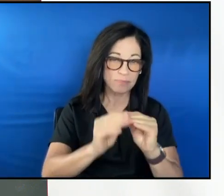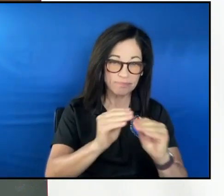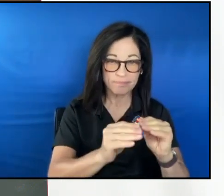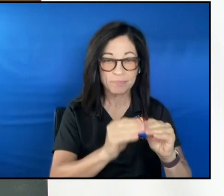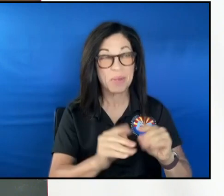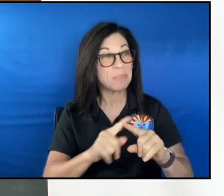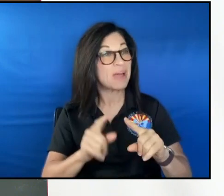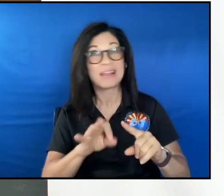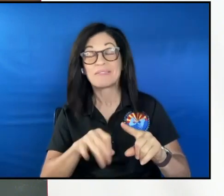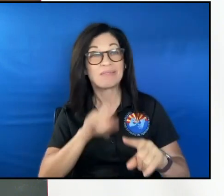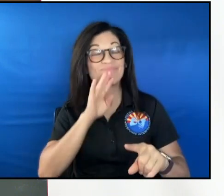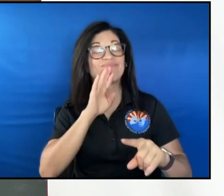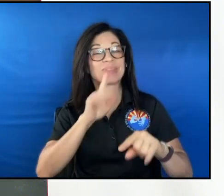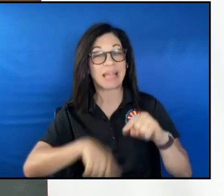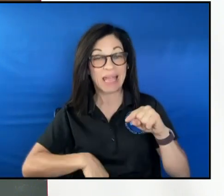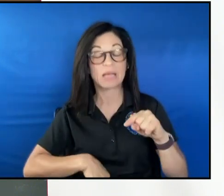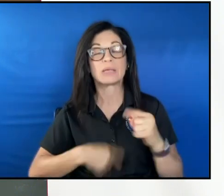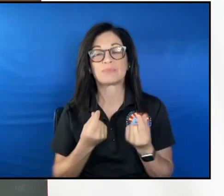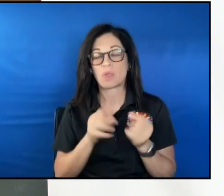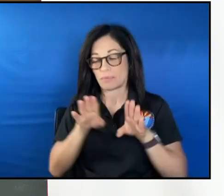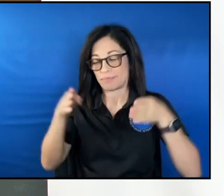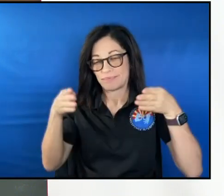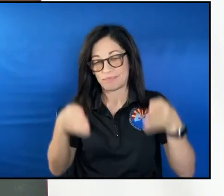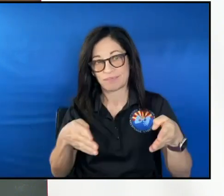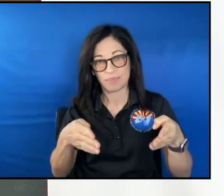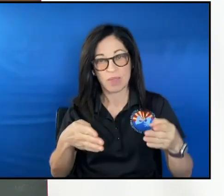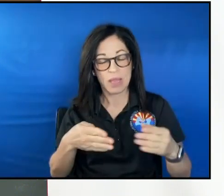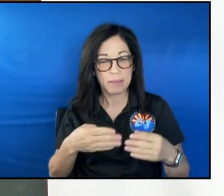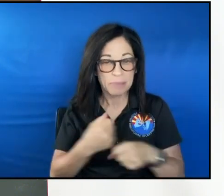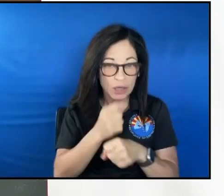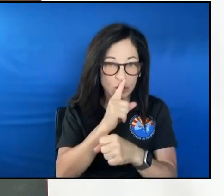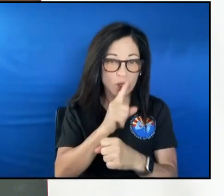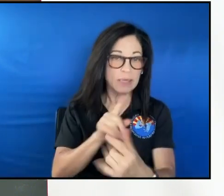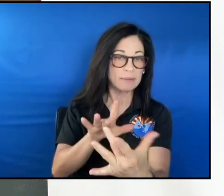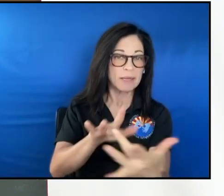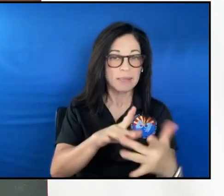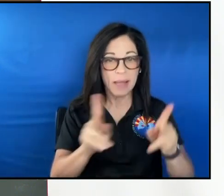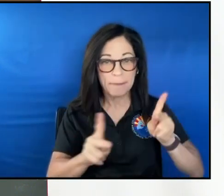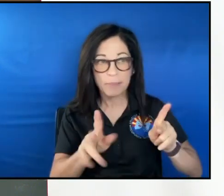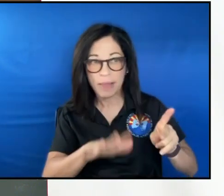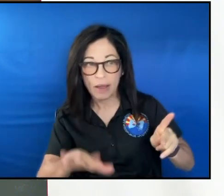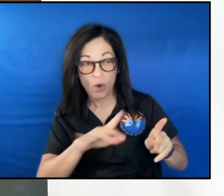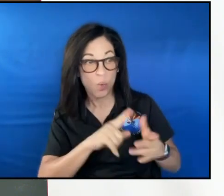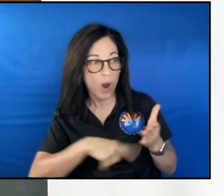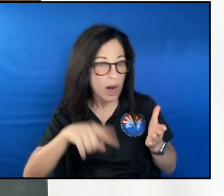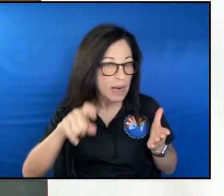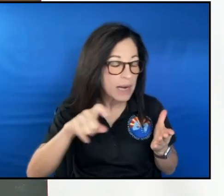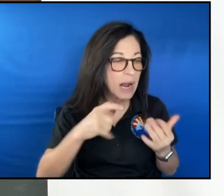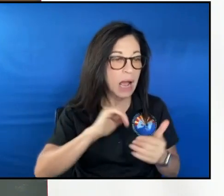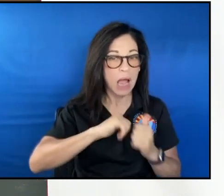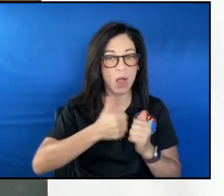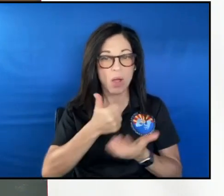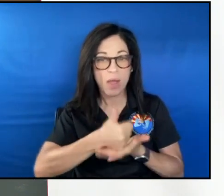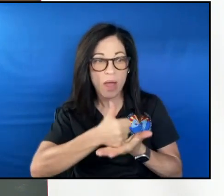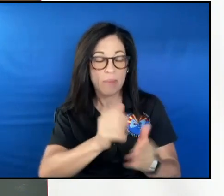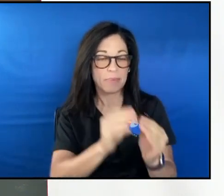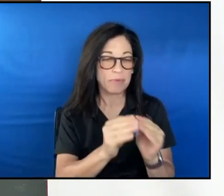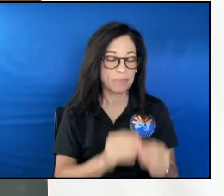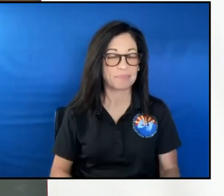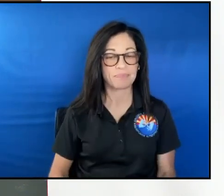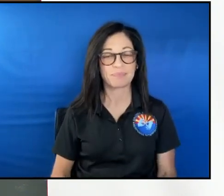know, they're gonna also focus on kind of making public contact as well where needed. Going into Division